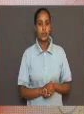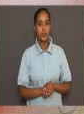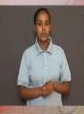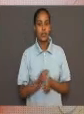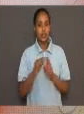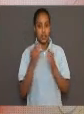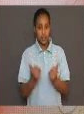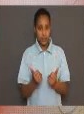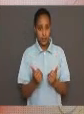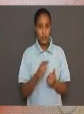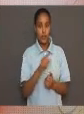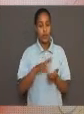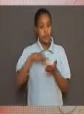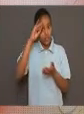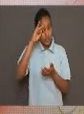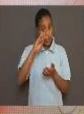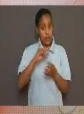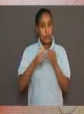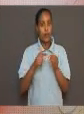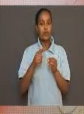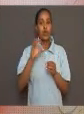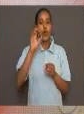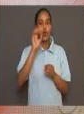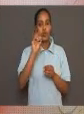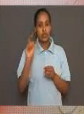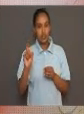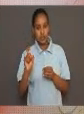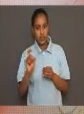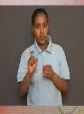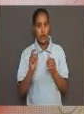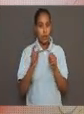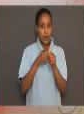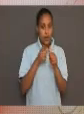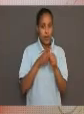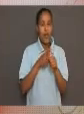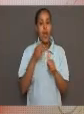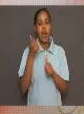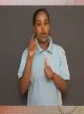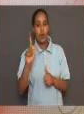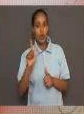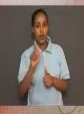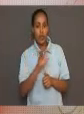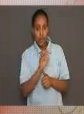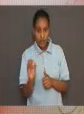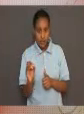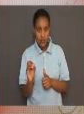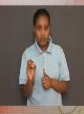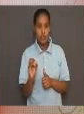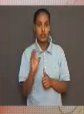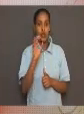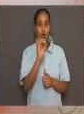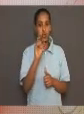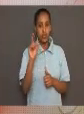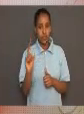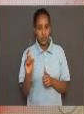Since then, you have been learning about the oxidation of primary alcohols and the